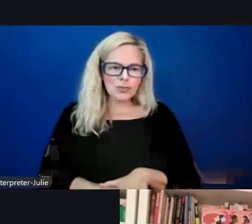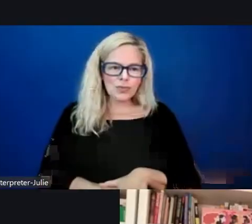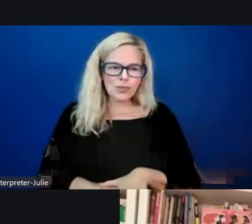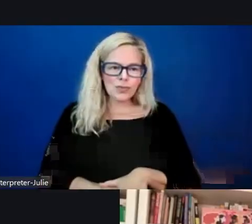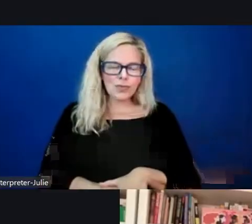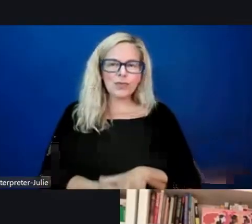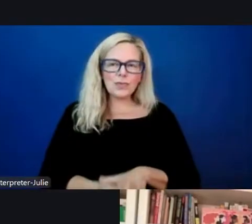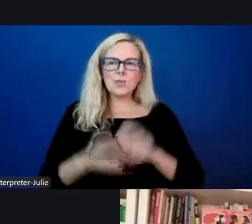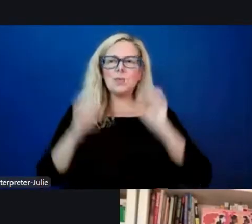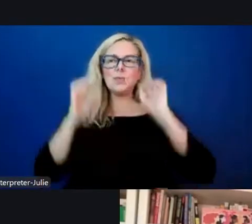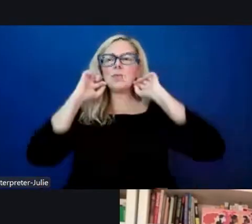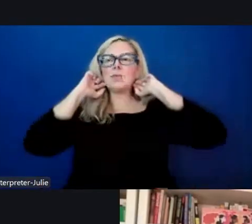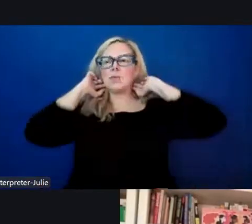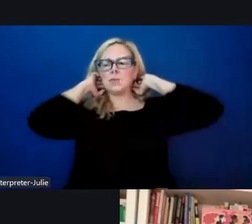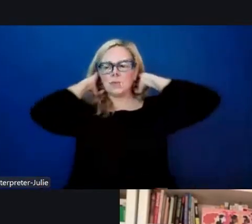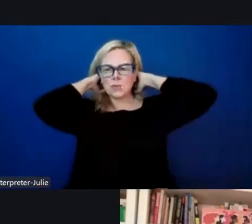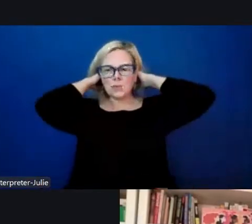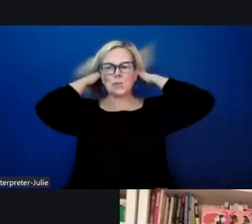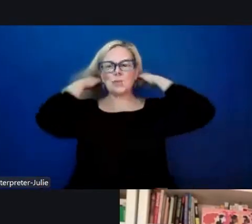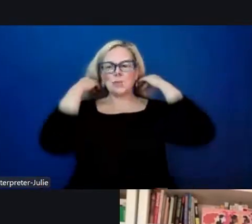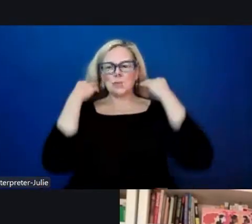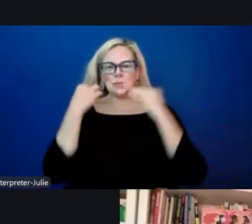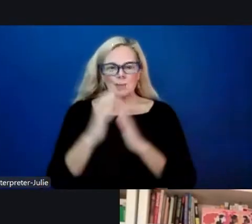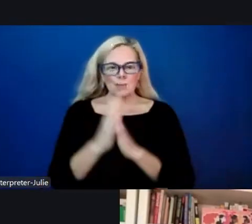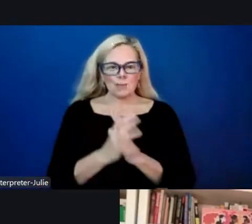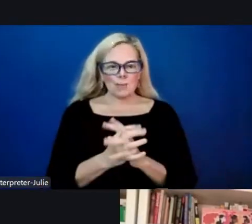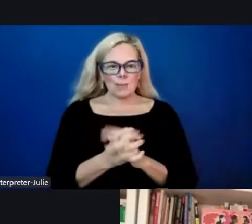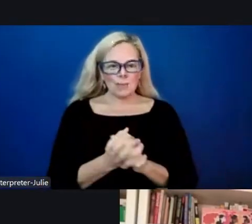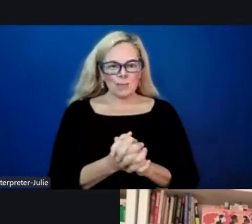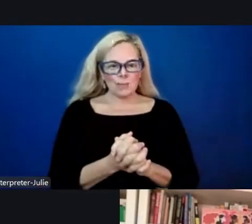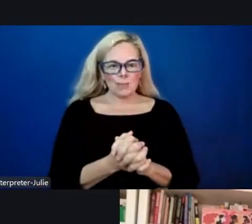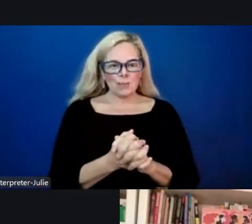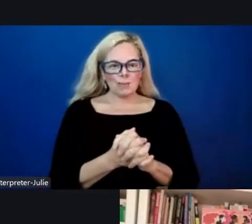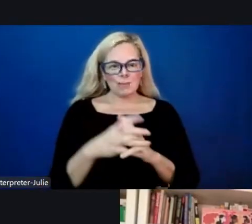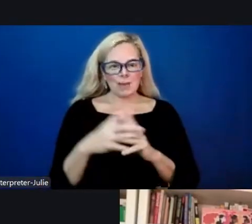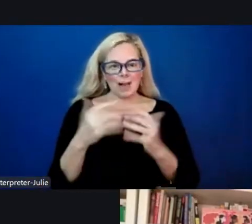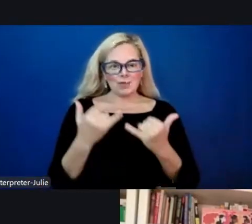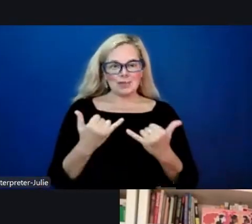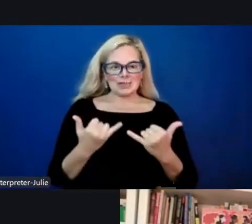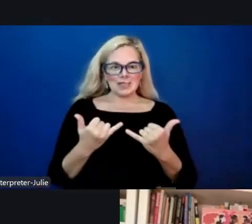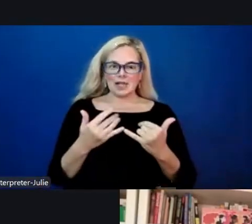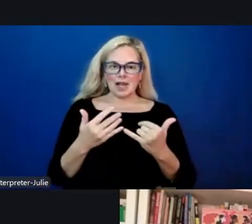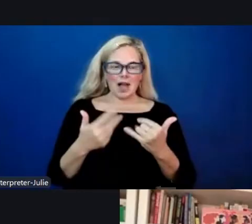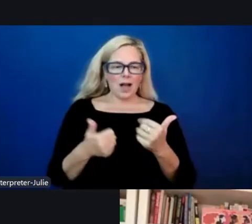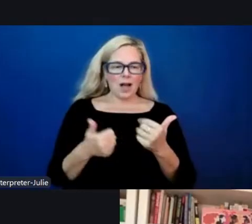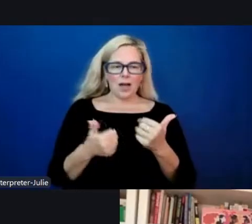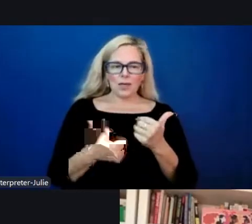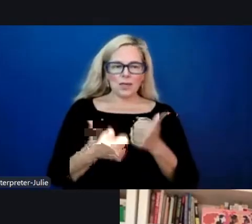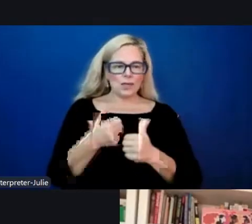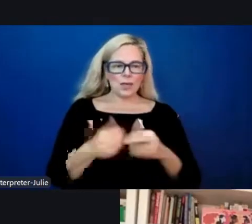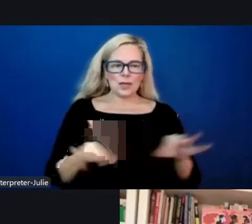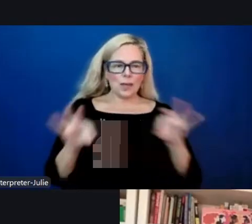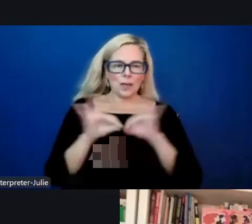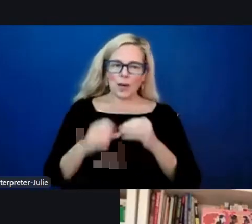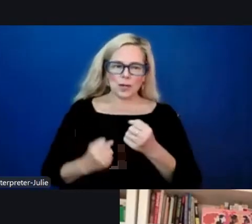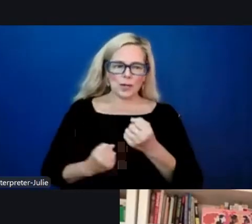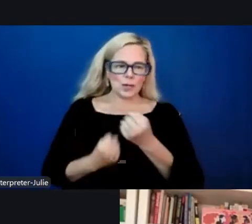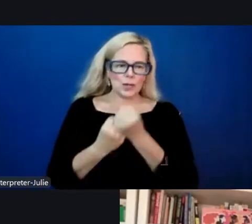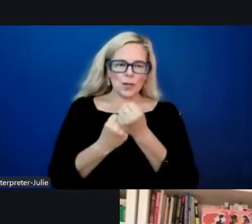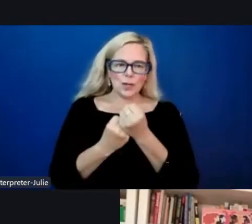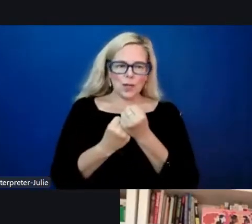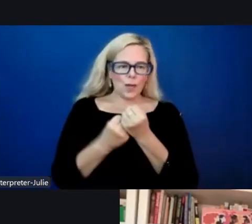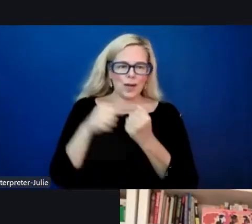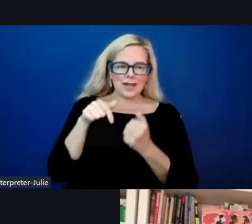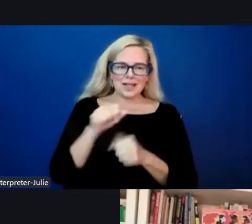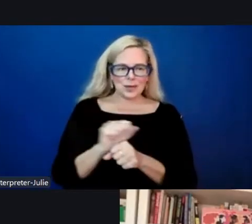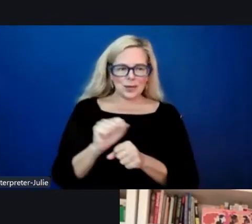I think there's an ever more importance to support this work. It should go mentioning that within the last year,